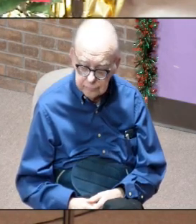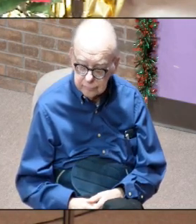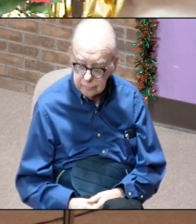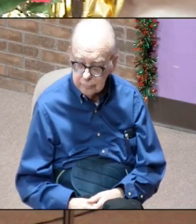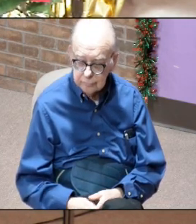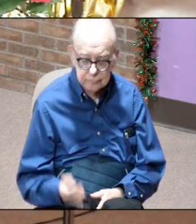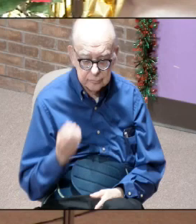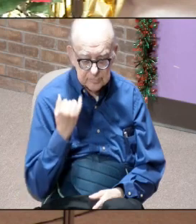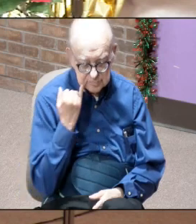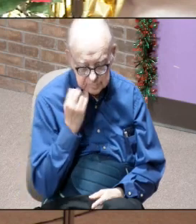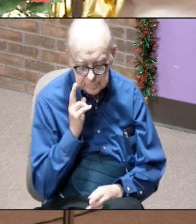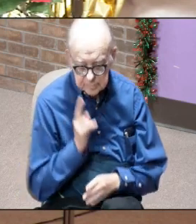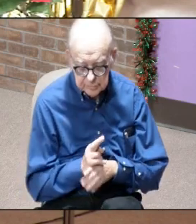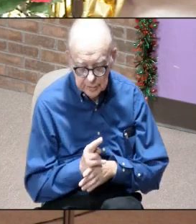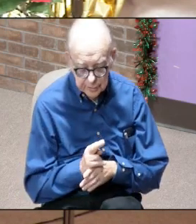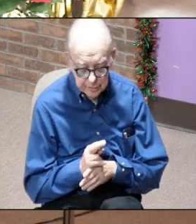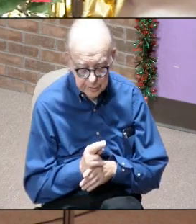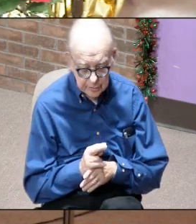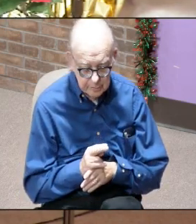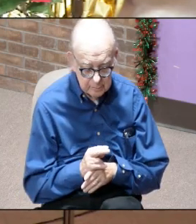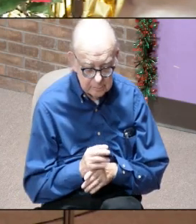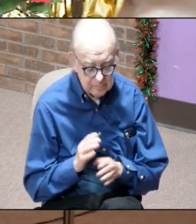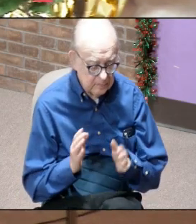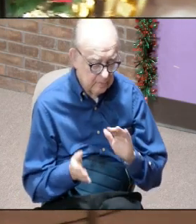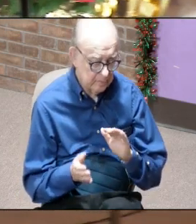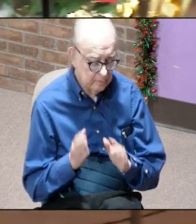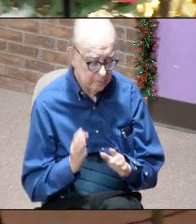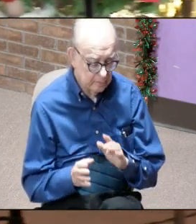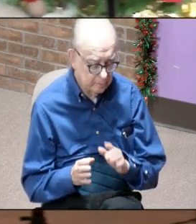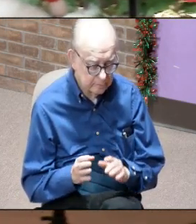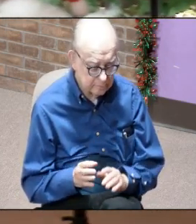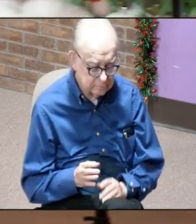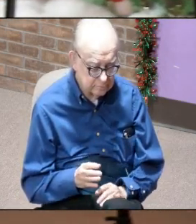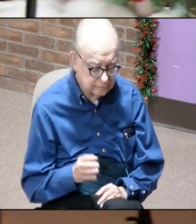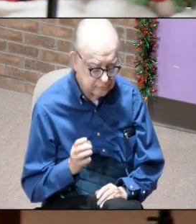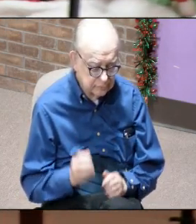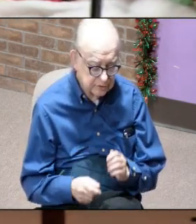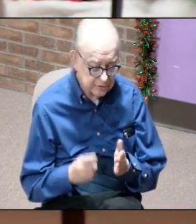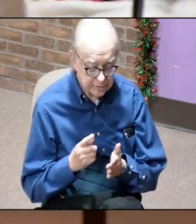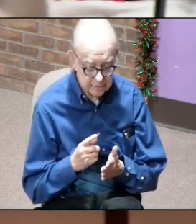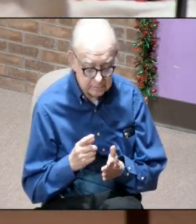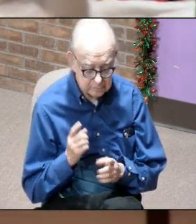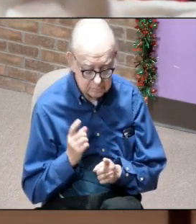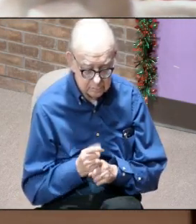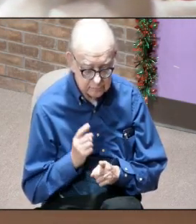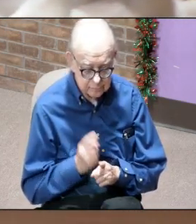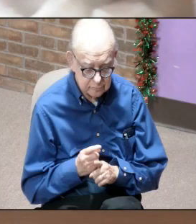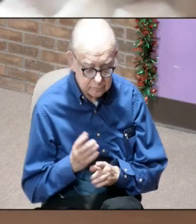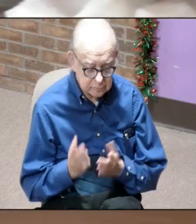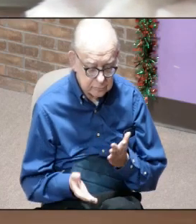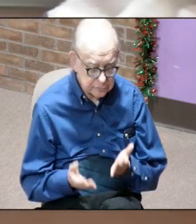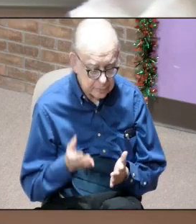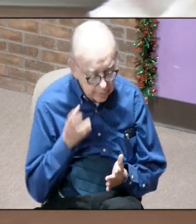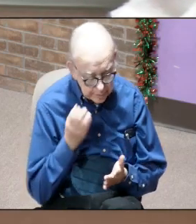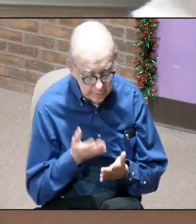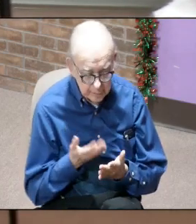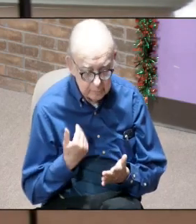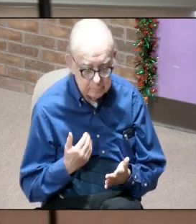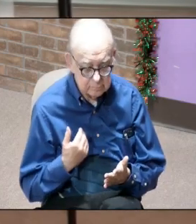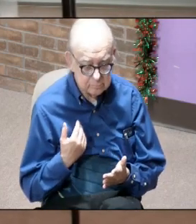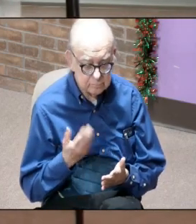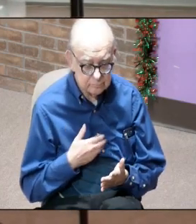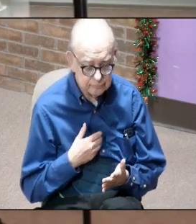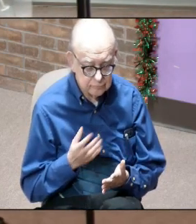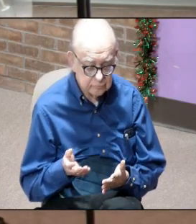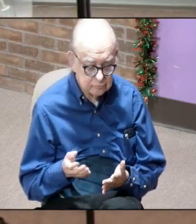If I can use this analogy, which isn't correct, but you all probably heard it, we've all taken